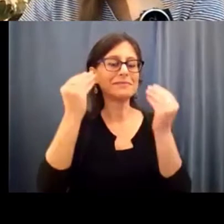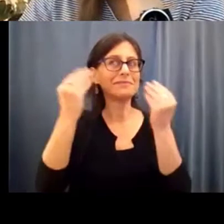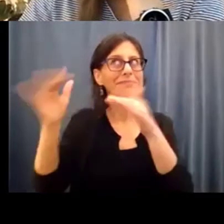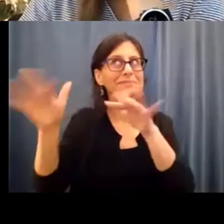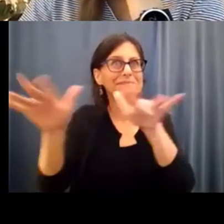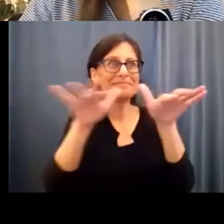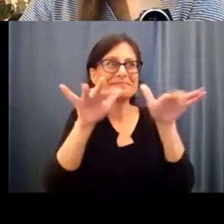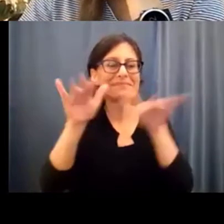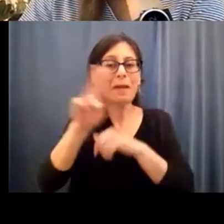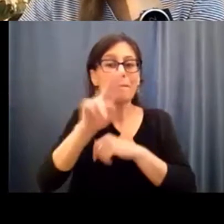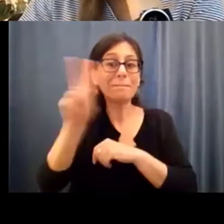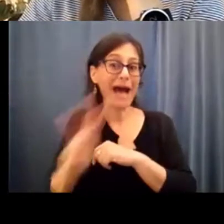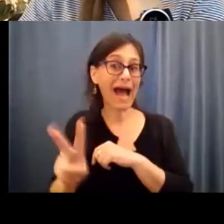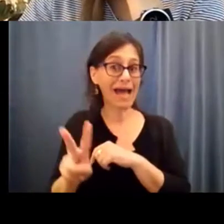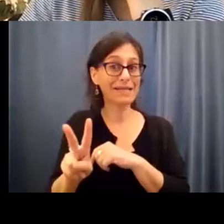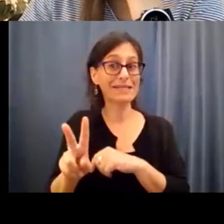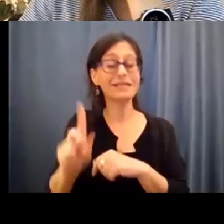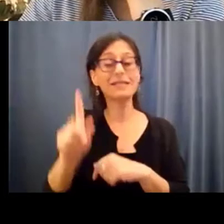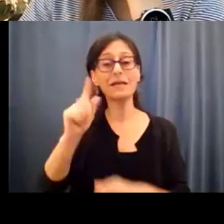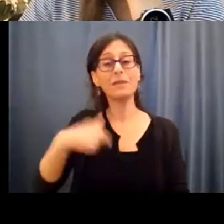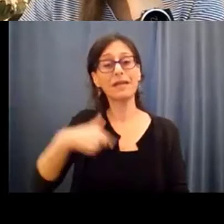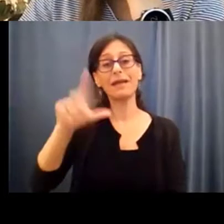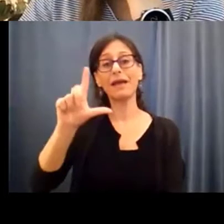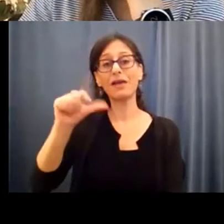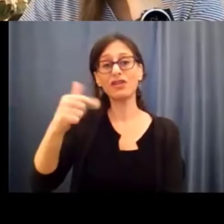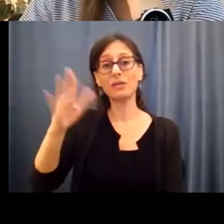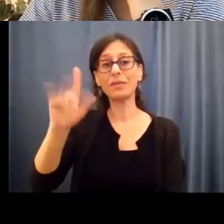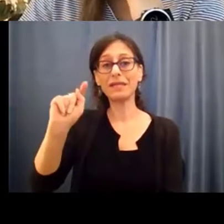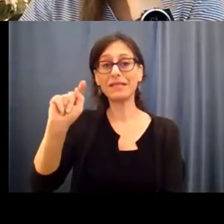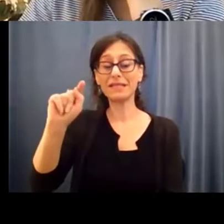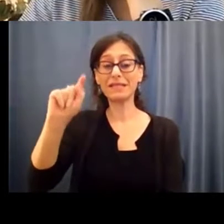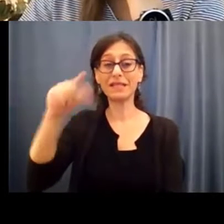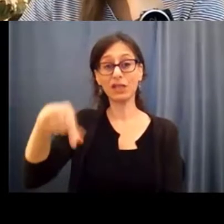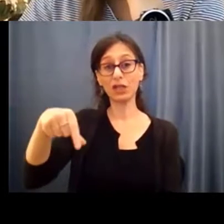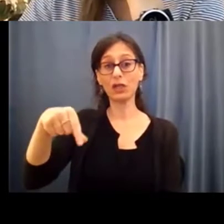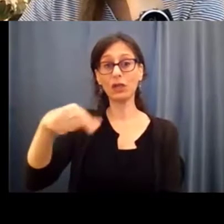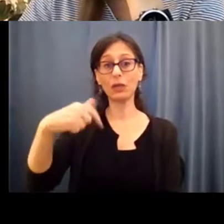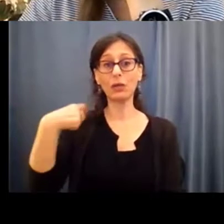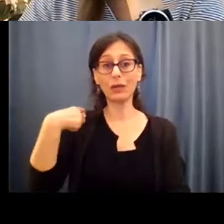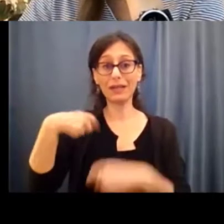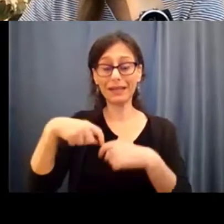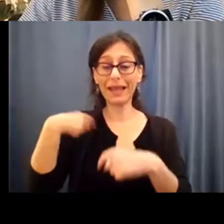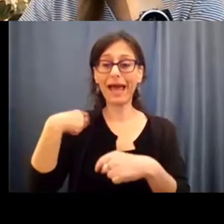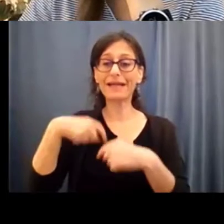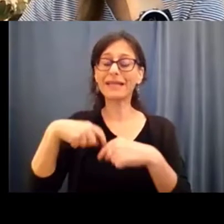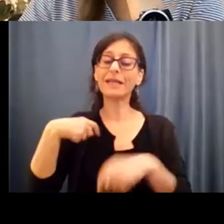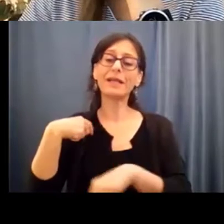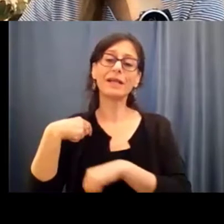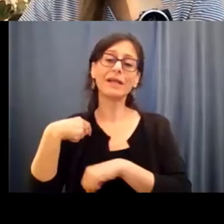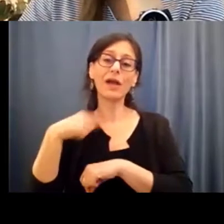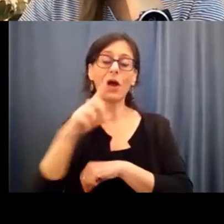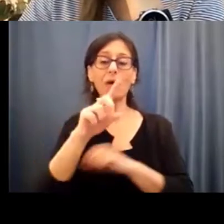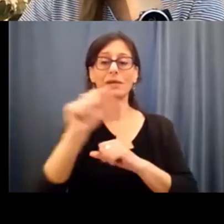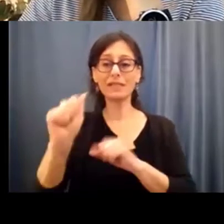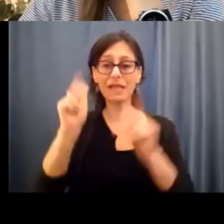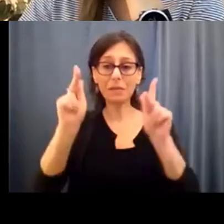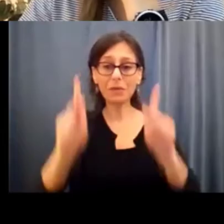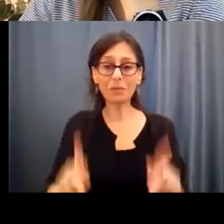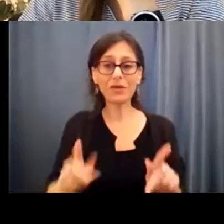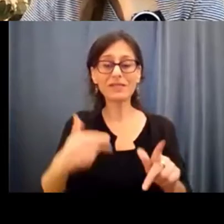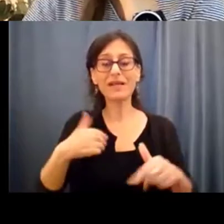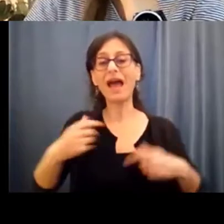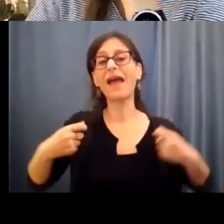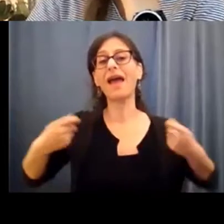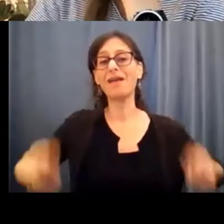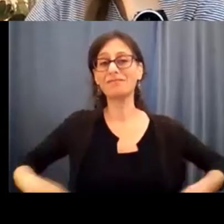us. Me being an LGBTQ Latino disabled person, I'm sitting on 24-inch rims, if you